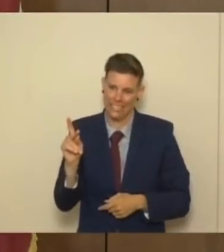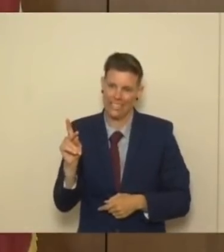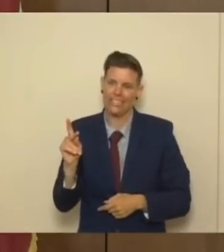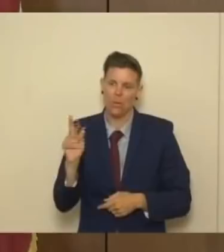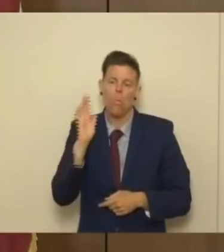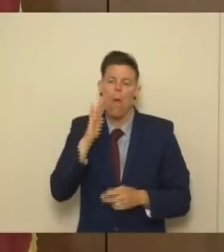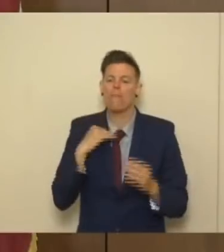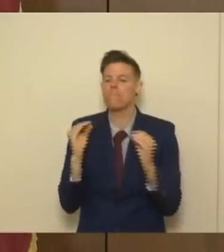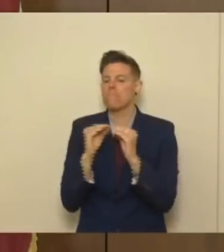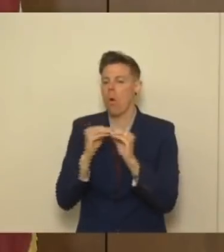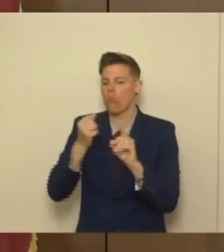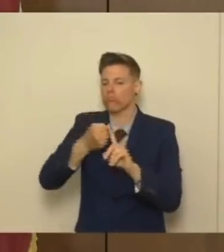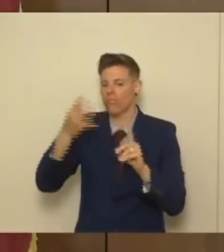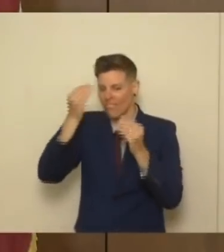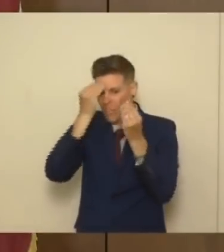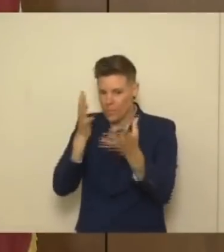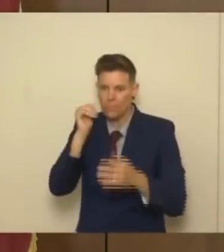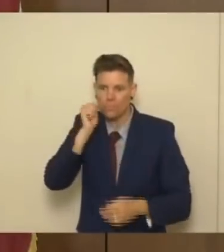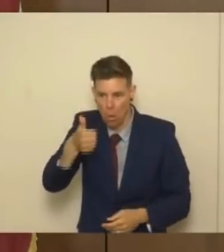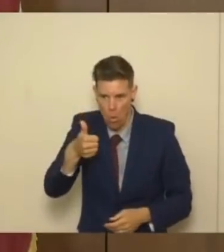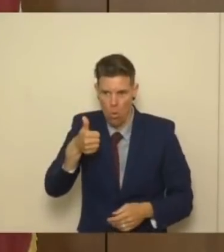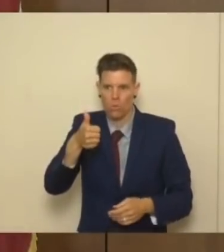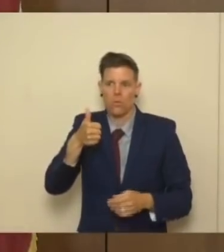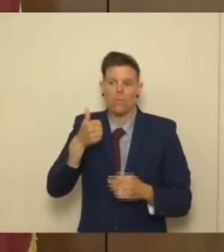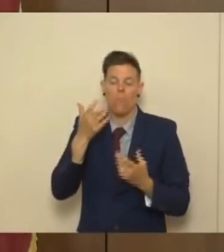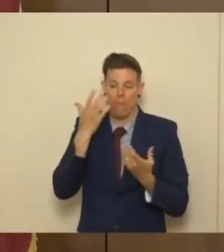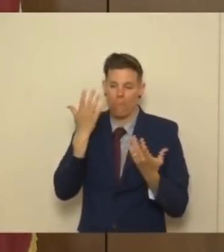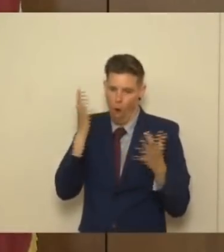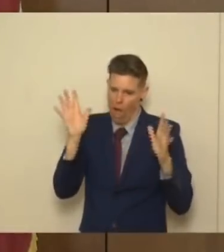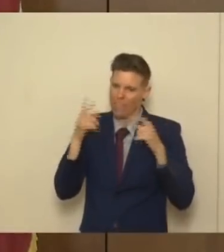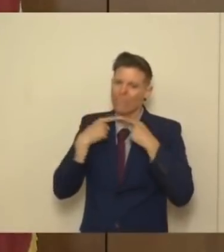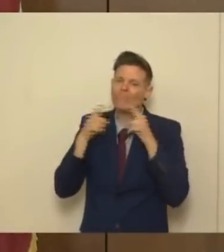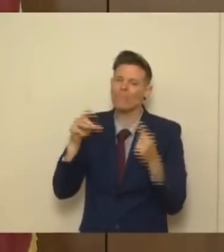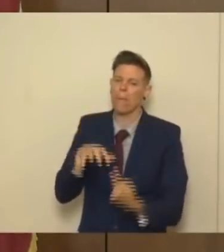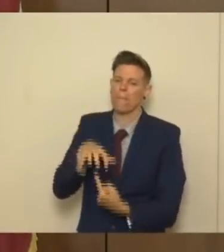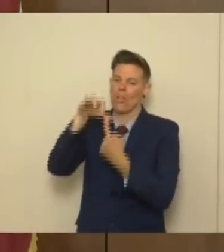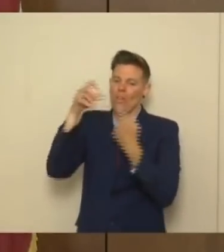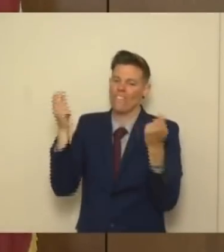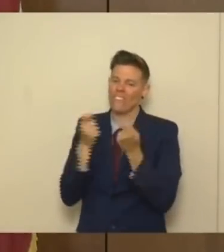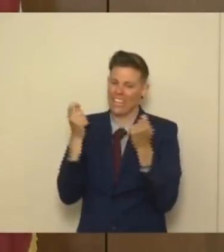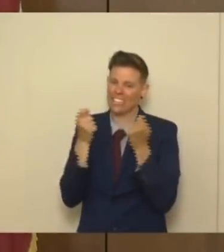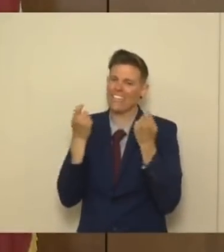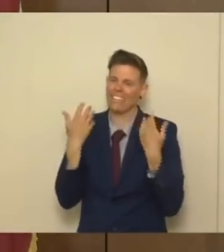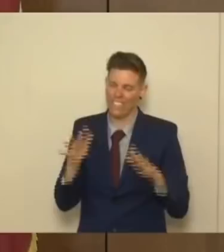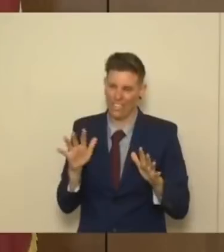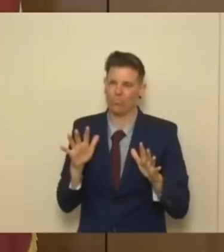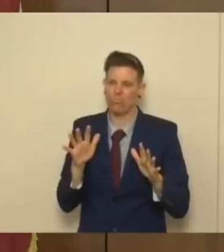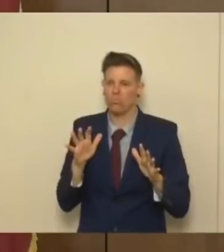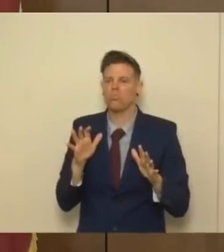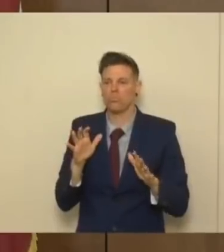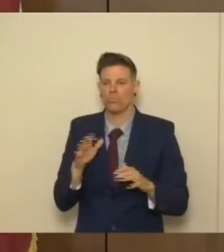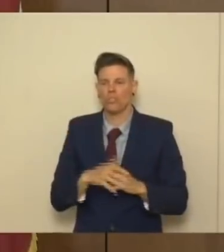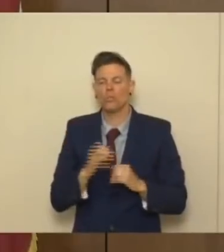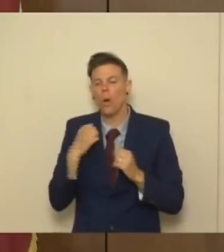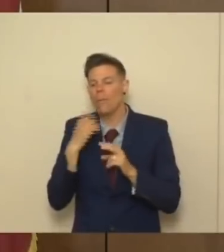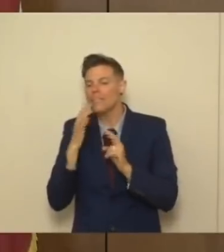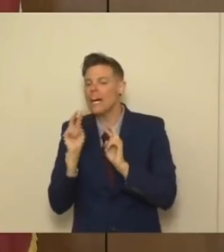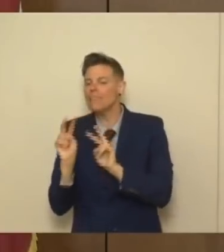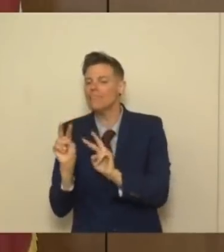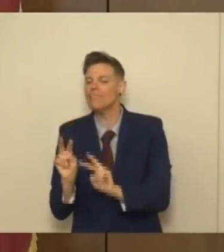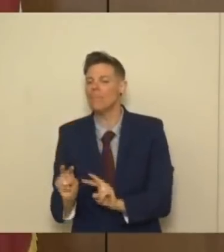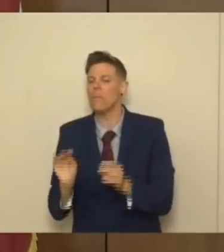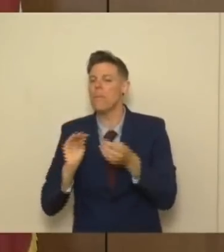Balloon Fiesta and others, that we are paying attention to the data and we are working hard to mitigate risk in the state. And Chris, you had a third one, didn't